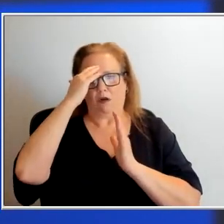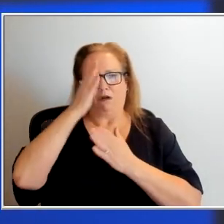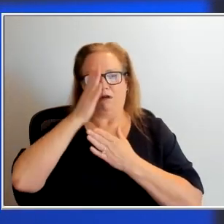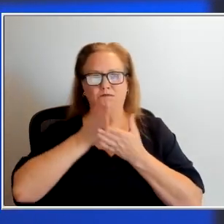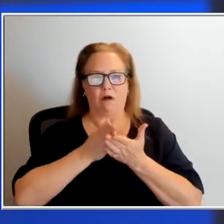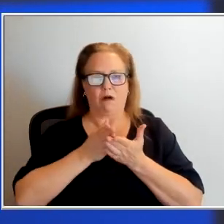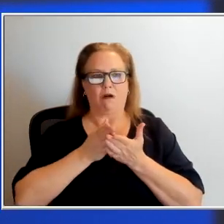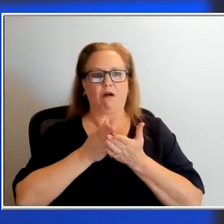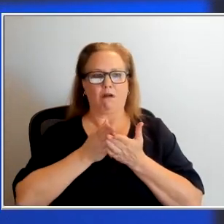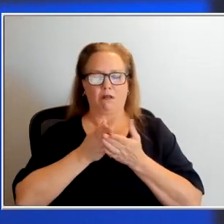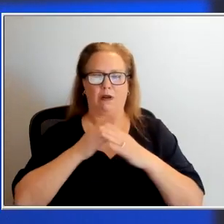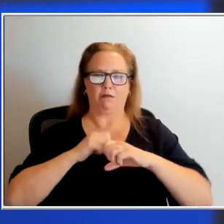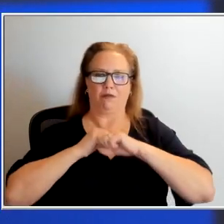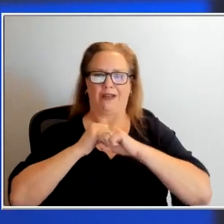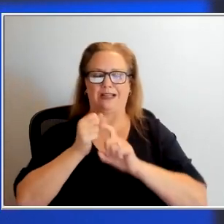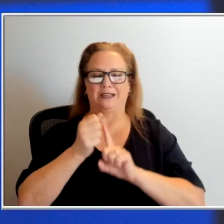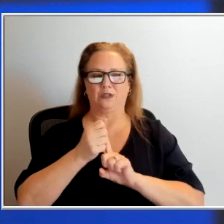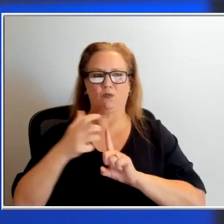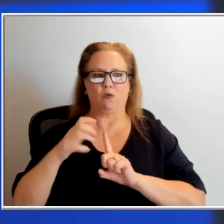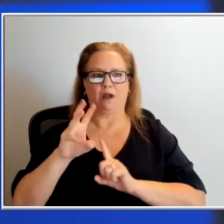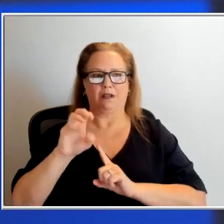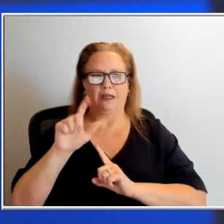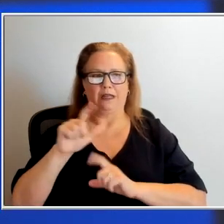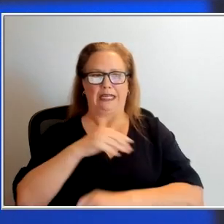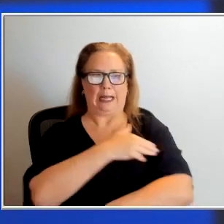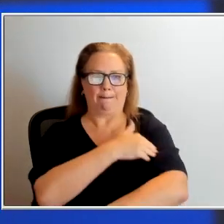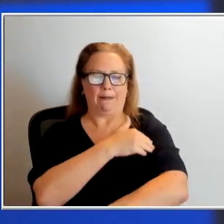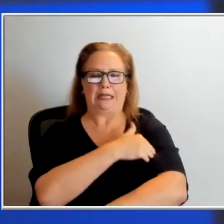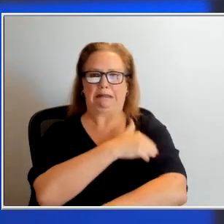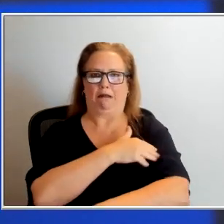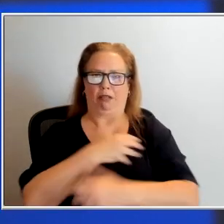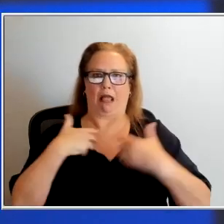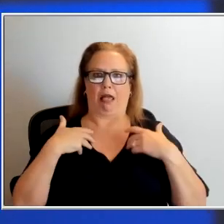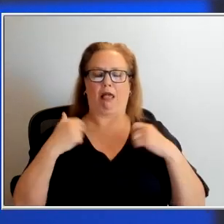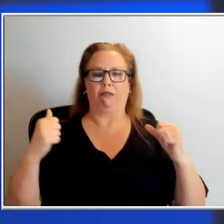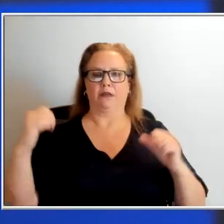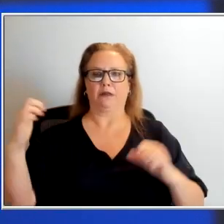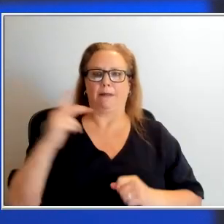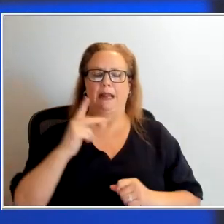we prevent swelling is to keep muscle. Muscle helps return